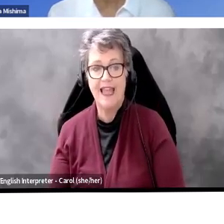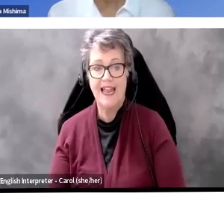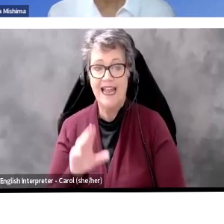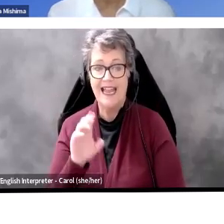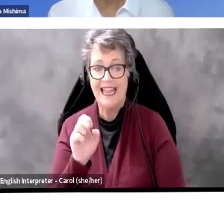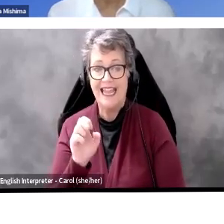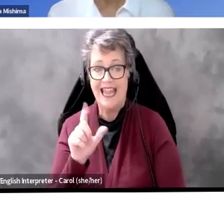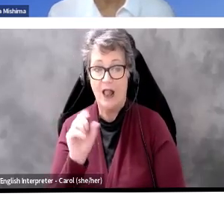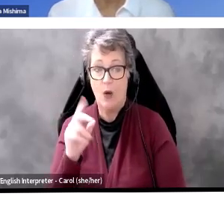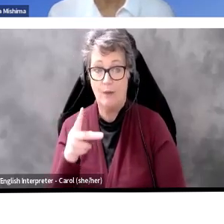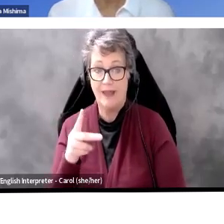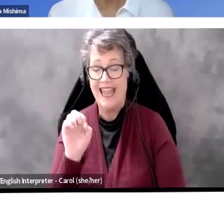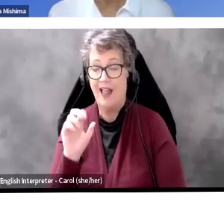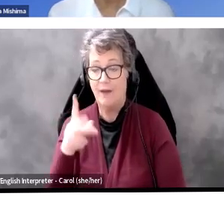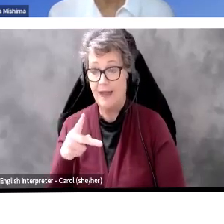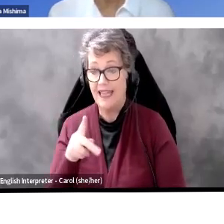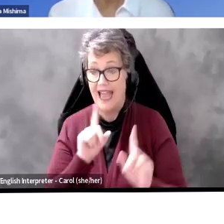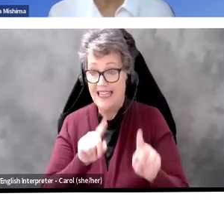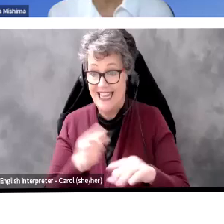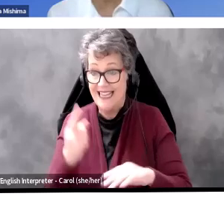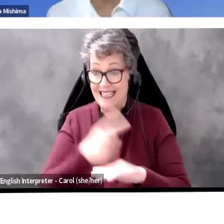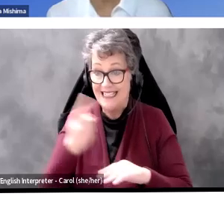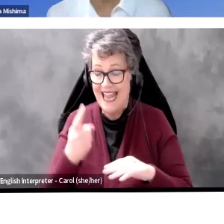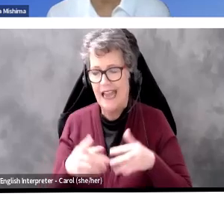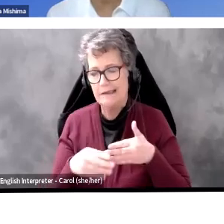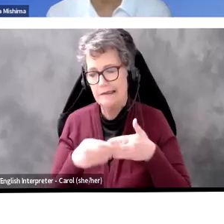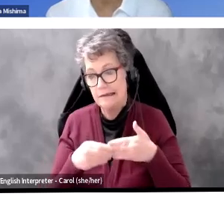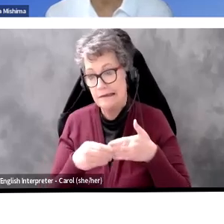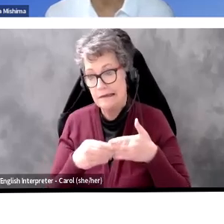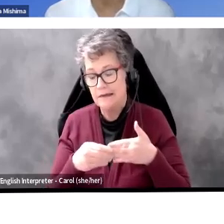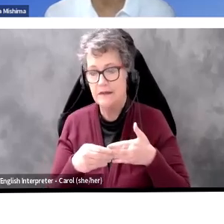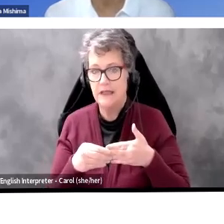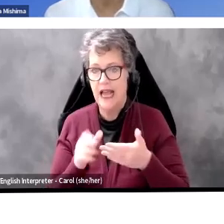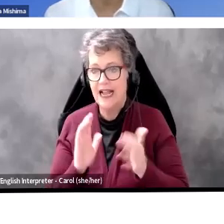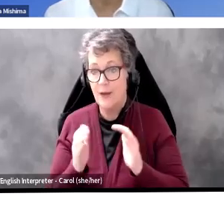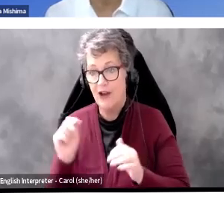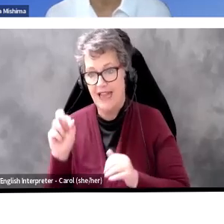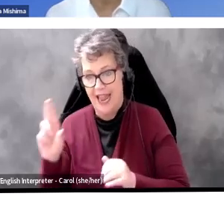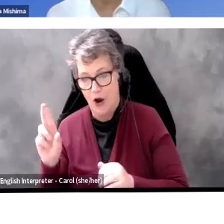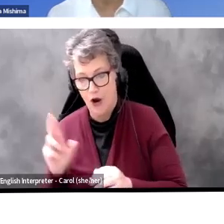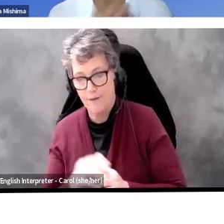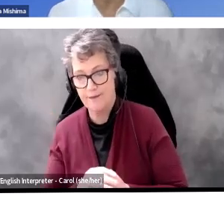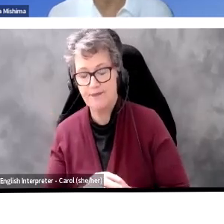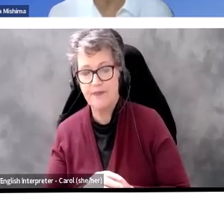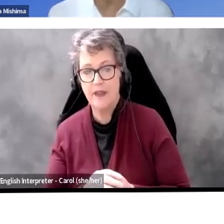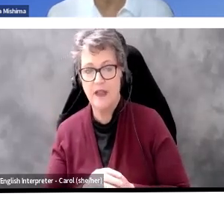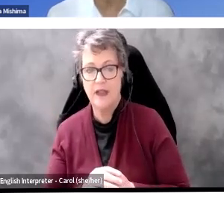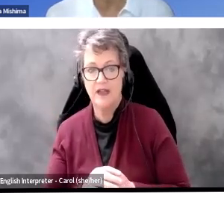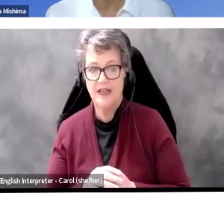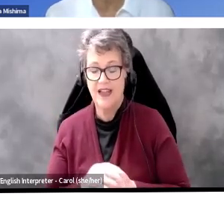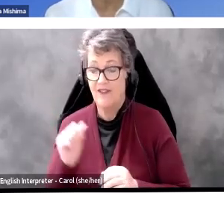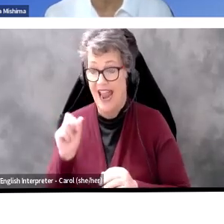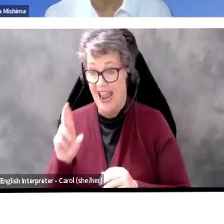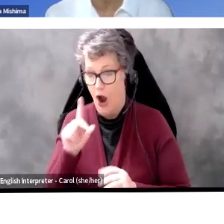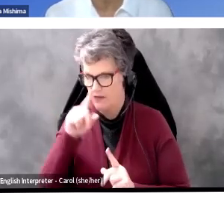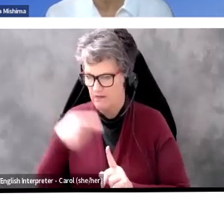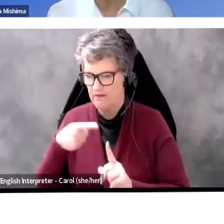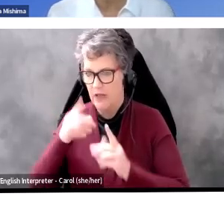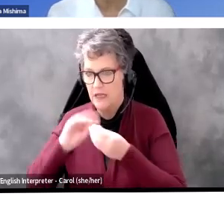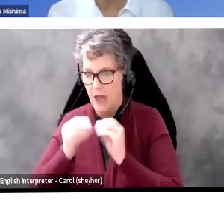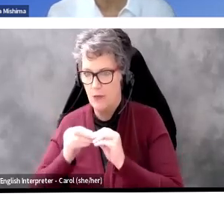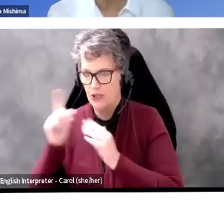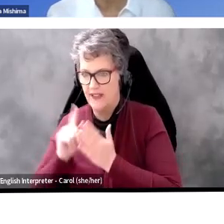ELP attendance day is a lot looser definition than they are for AR days, where it's a very specified number